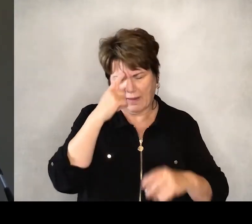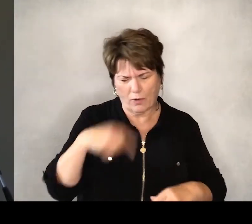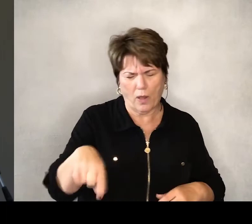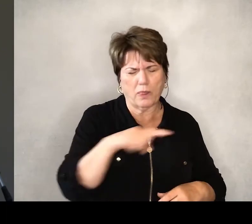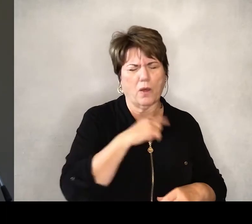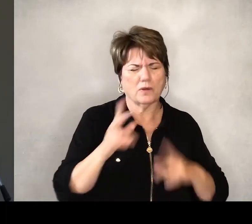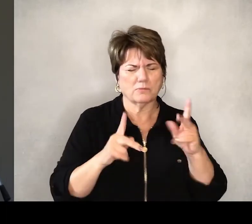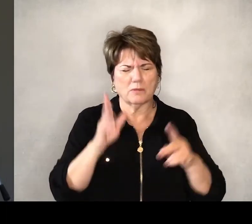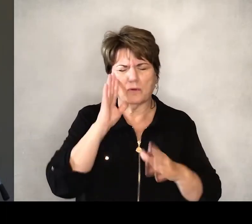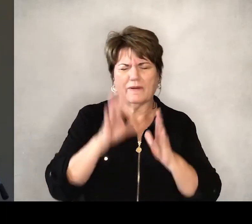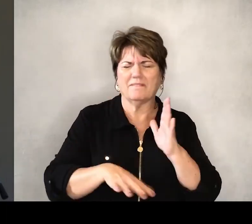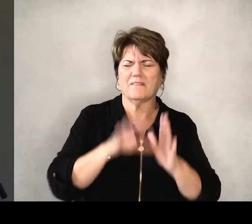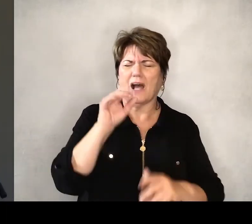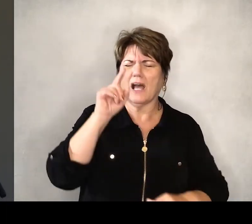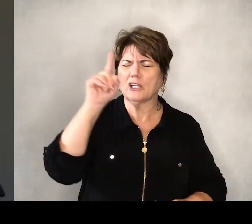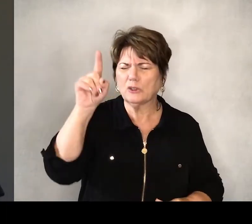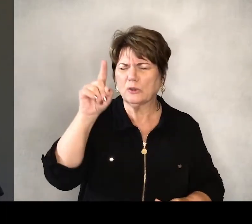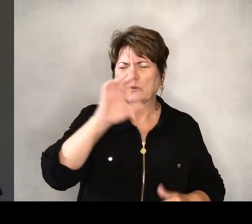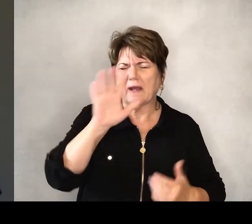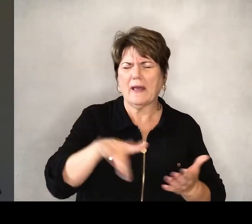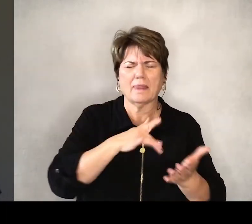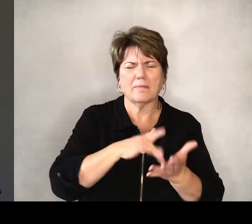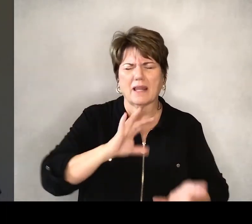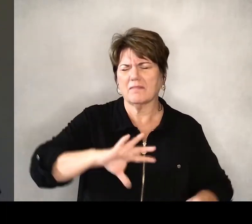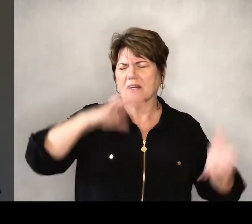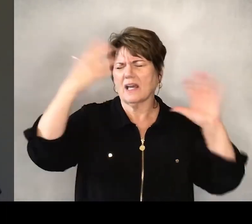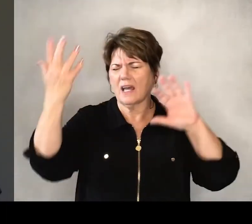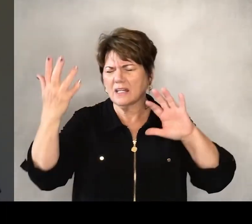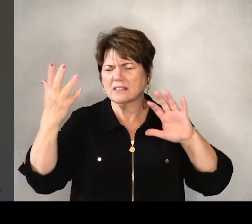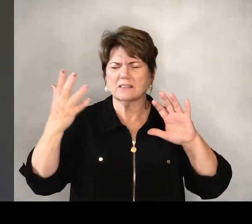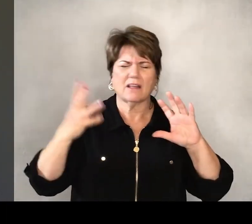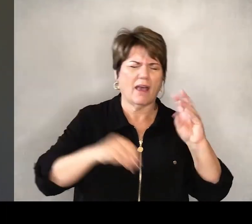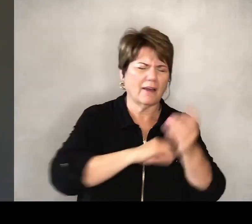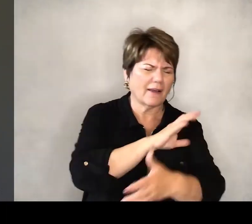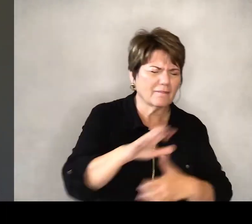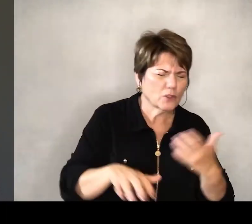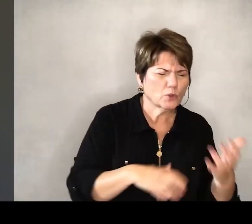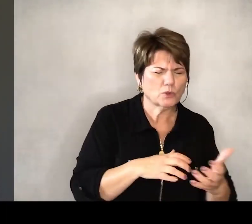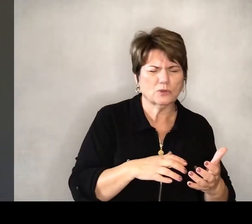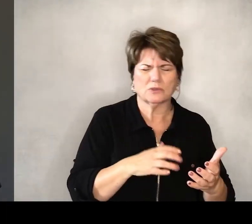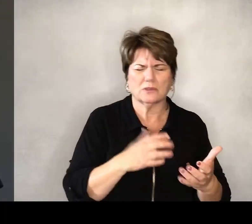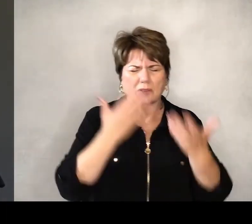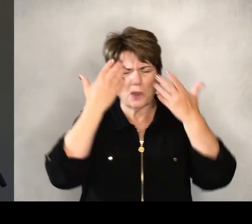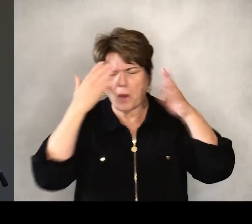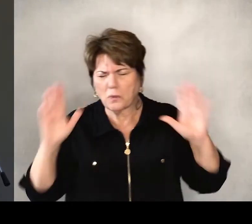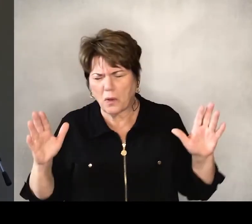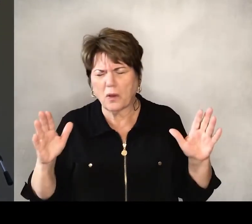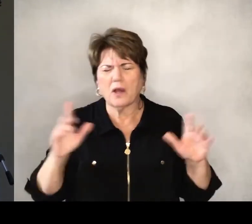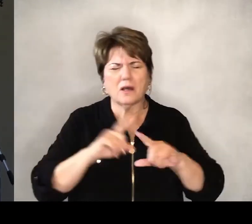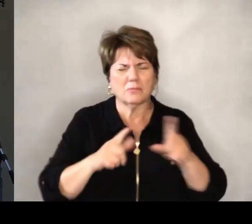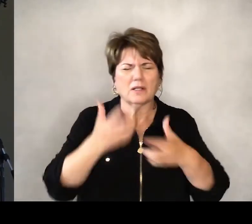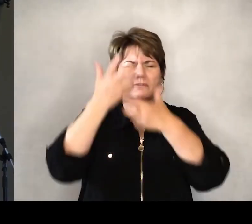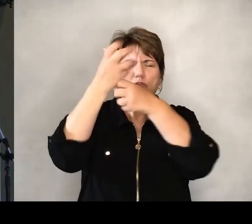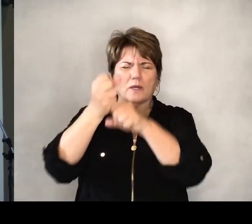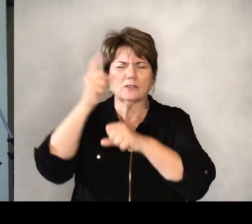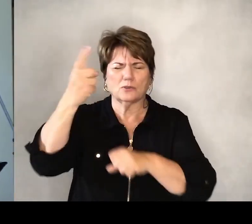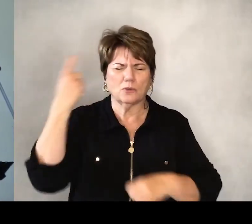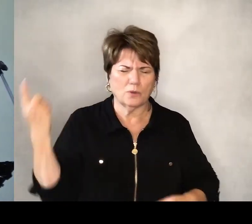would find you in the midst of the chaos, in the midst of the confusion, in the midst of not knowing, that they would hold on to